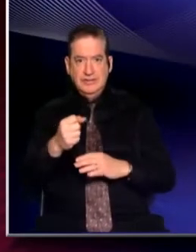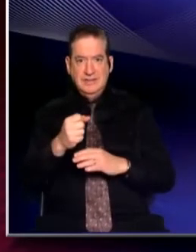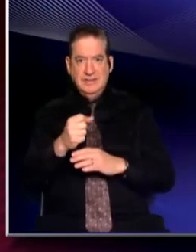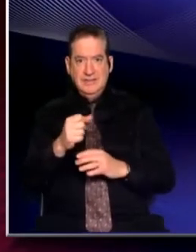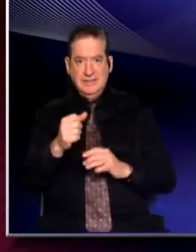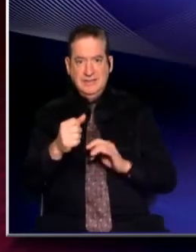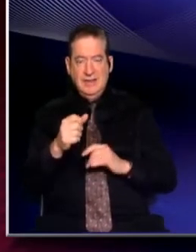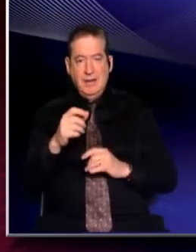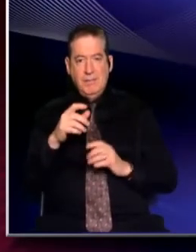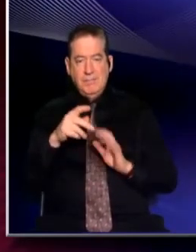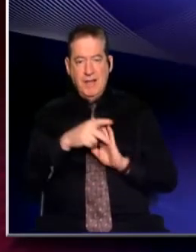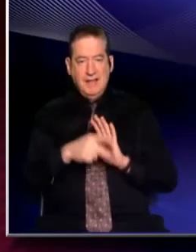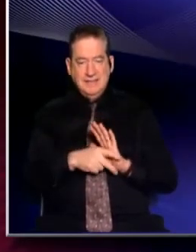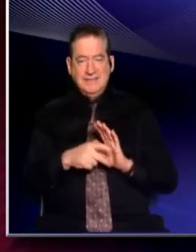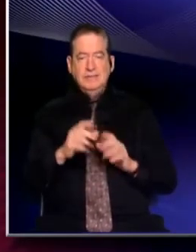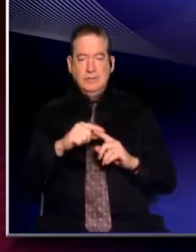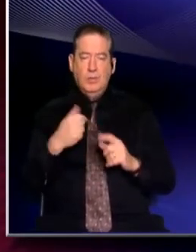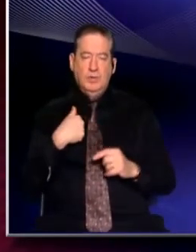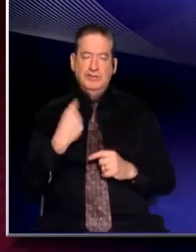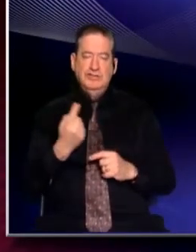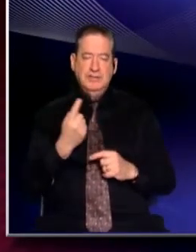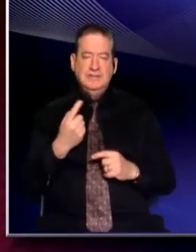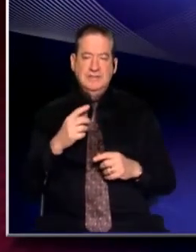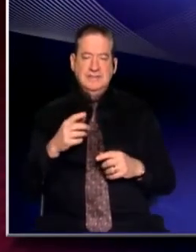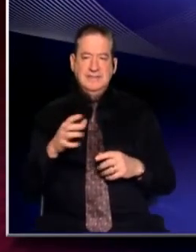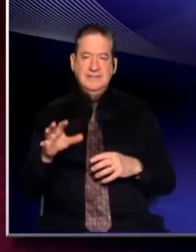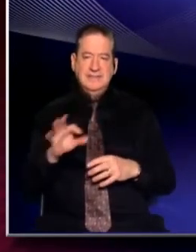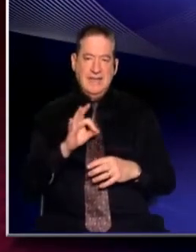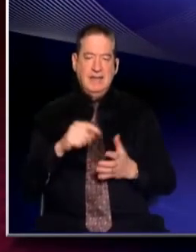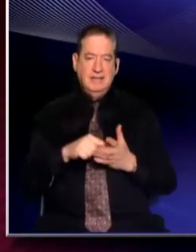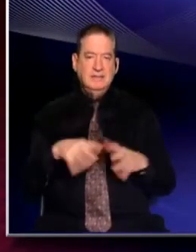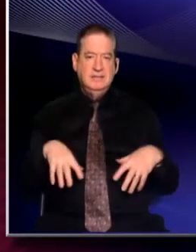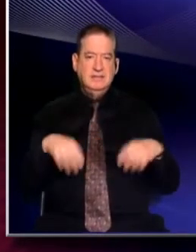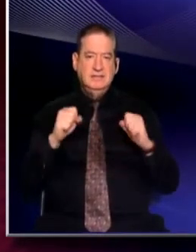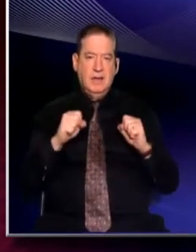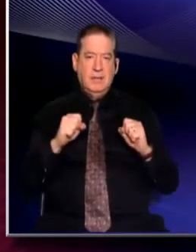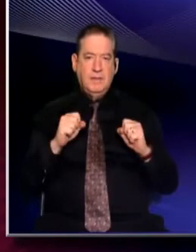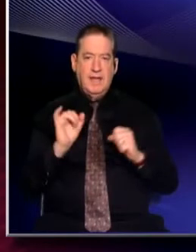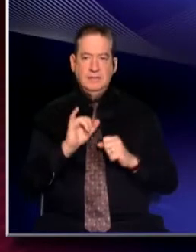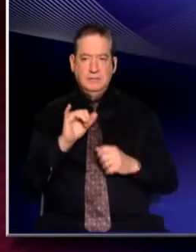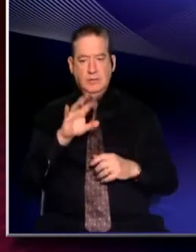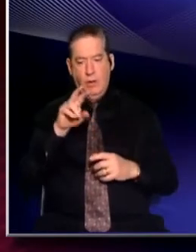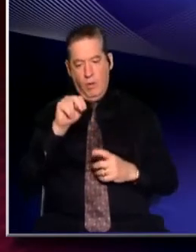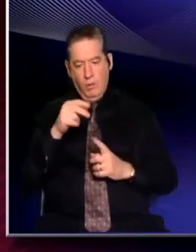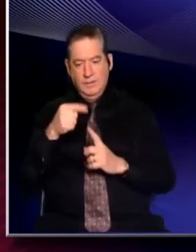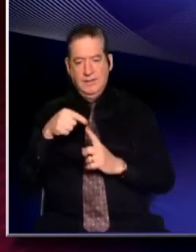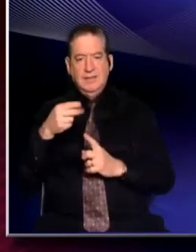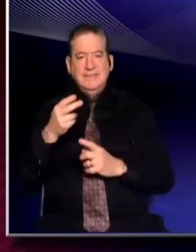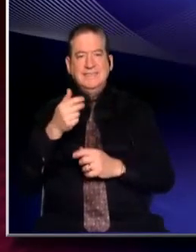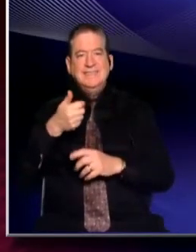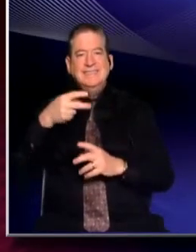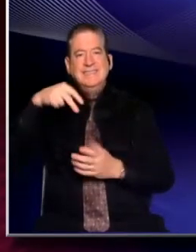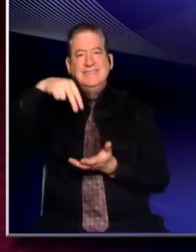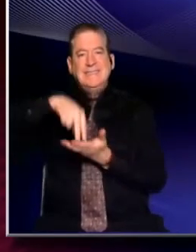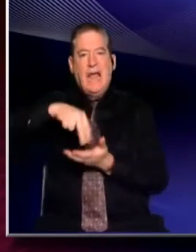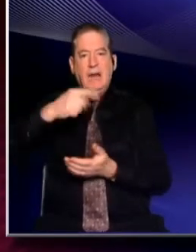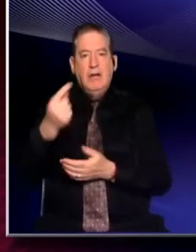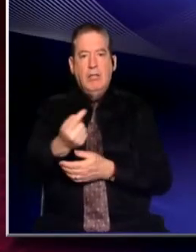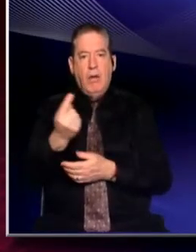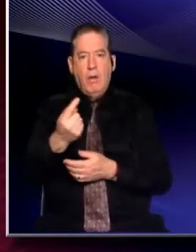policy. So we are just taking this and adopting it as its own standalone policy. Okay.